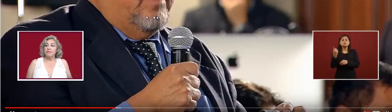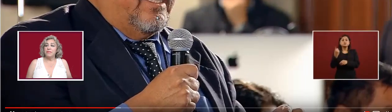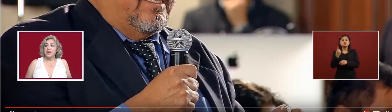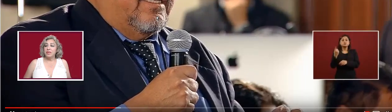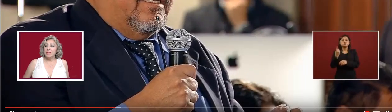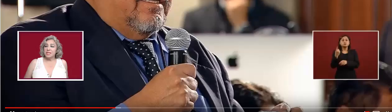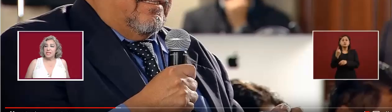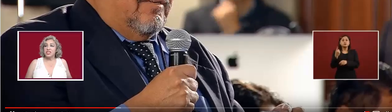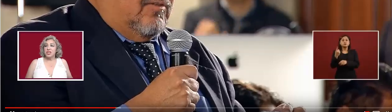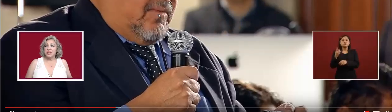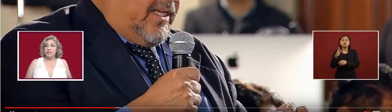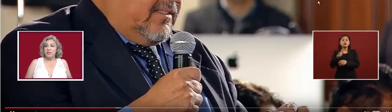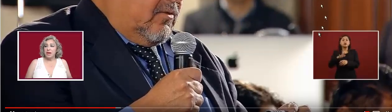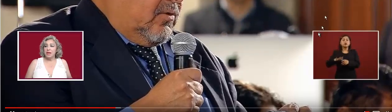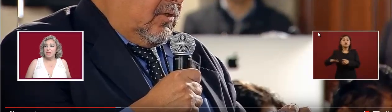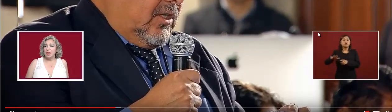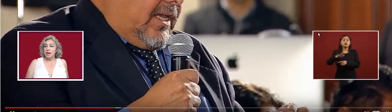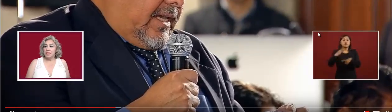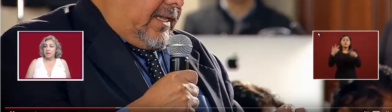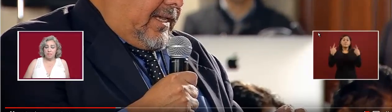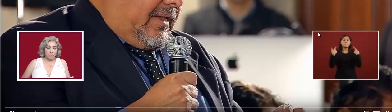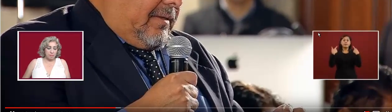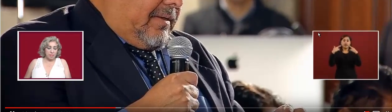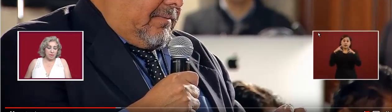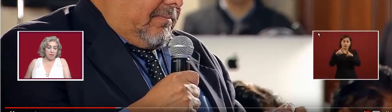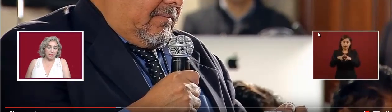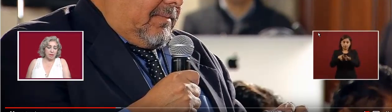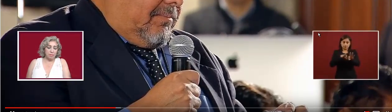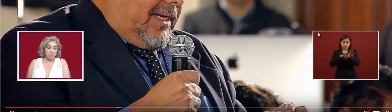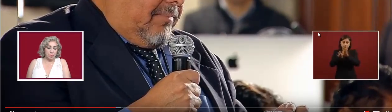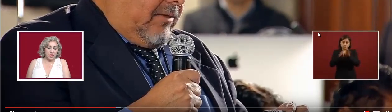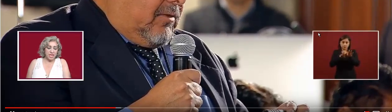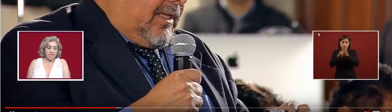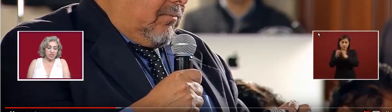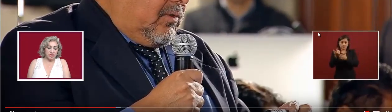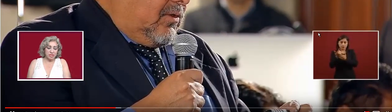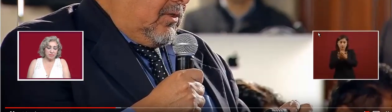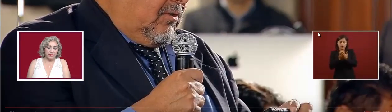of federalization of, uh, the, uh,